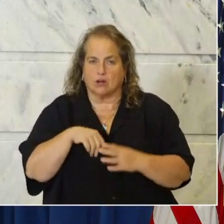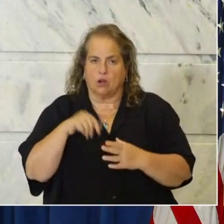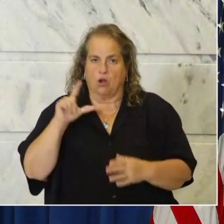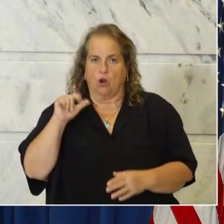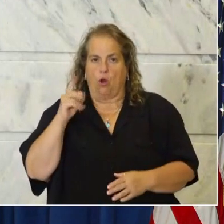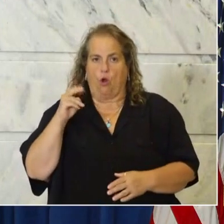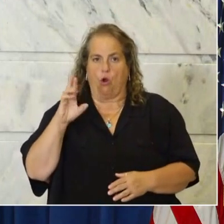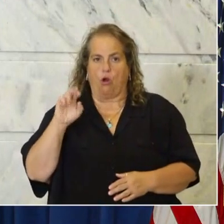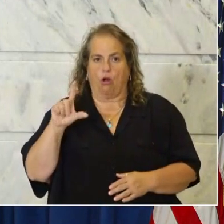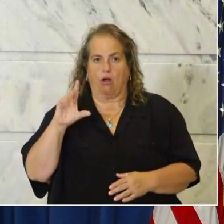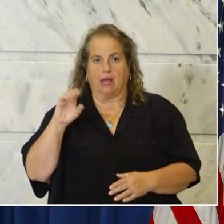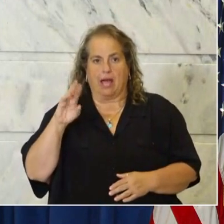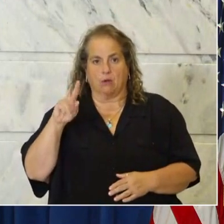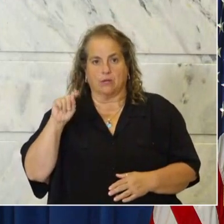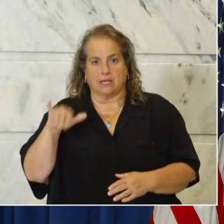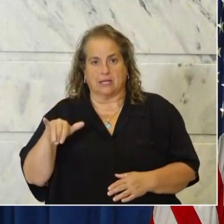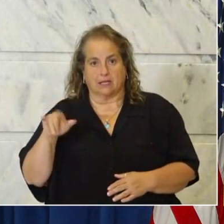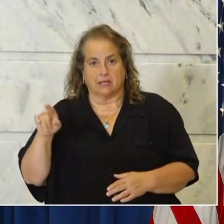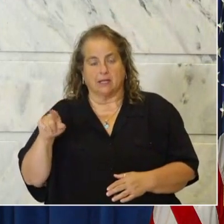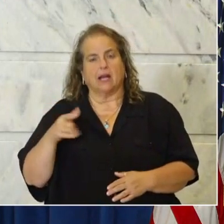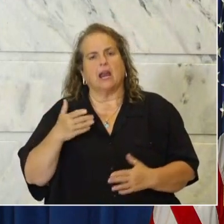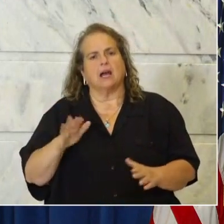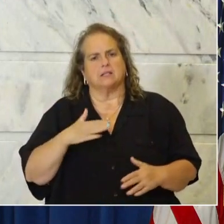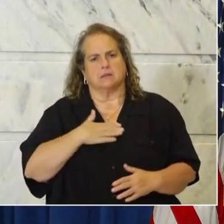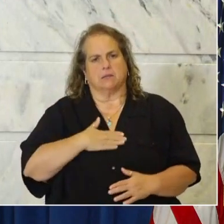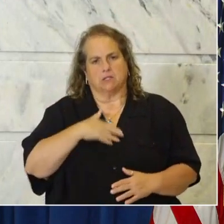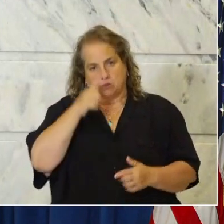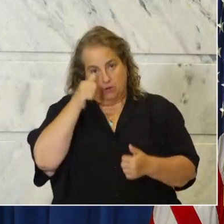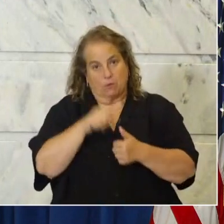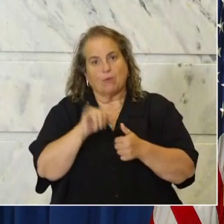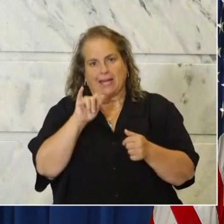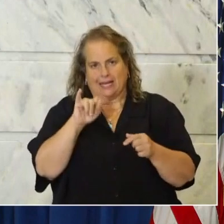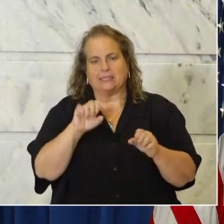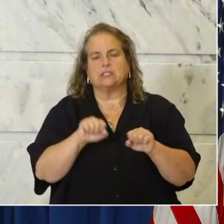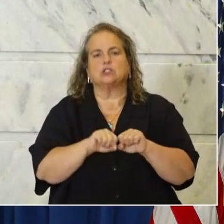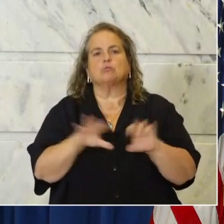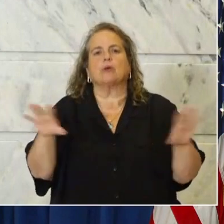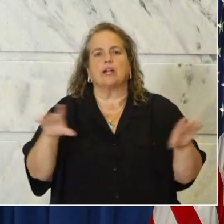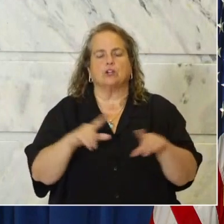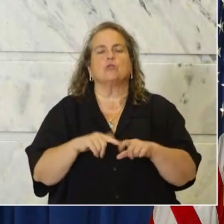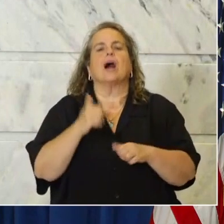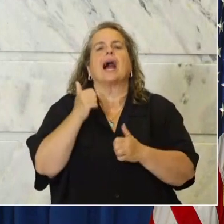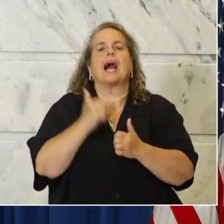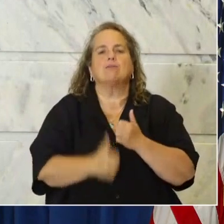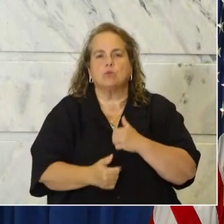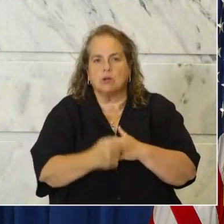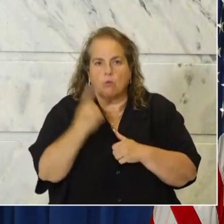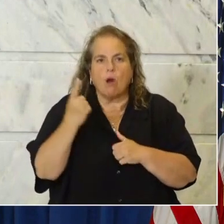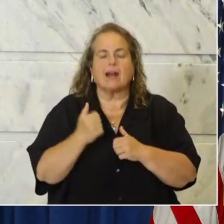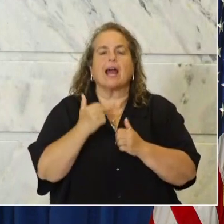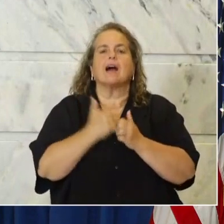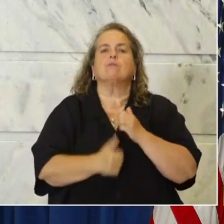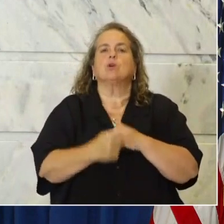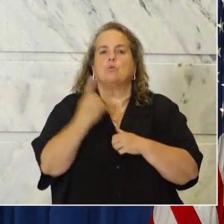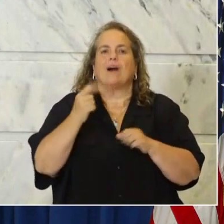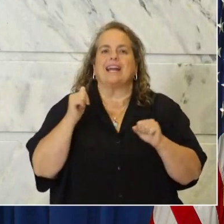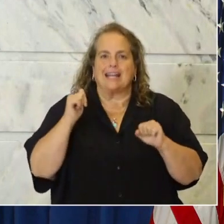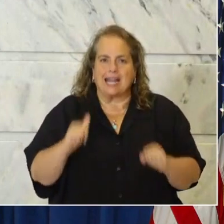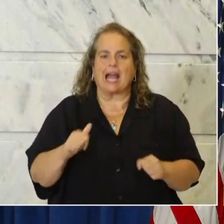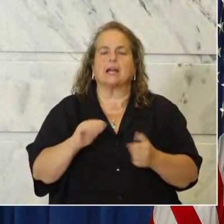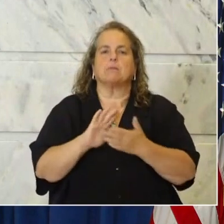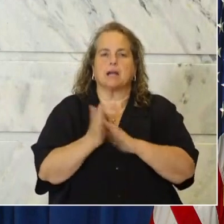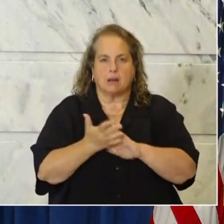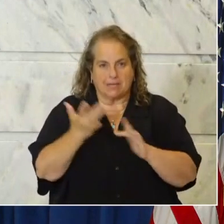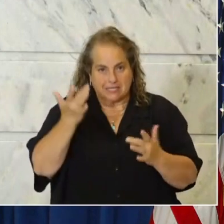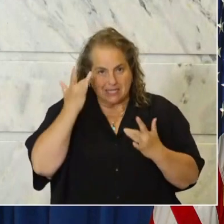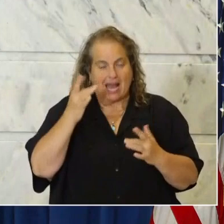County. So let's remember that this is spreading to everyone, that everybody can get infected, and that